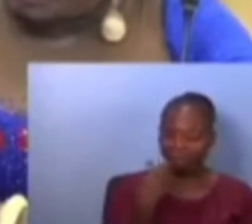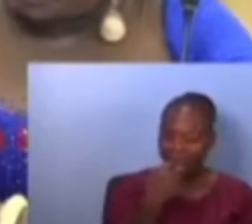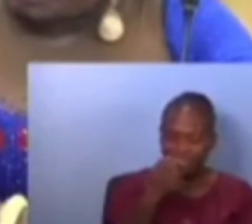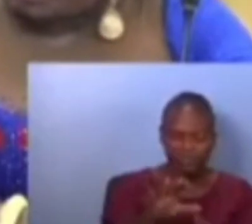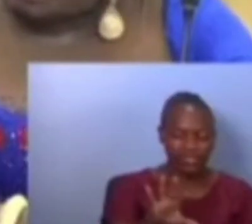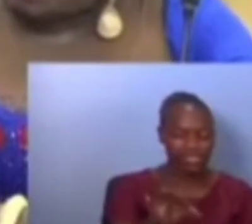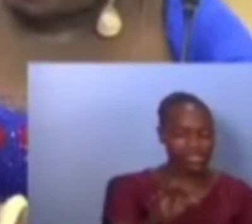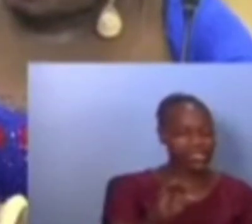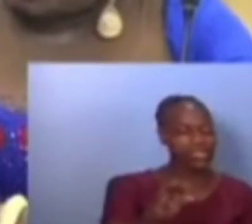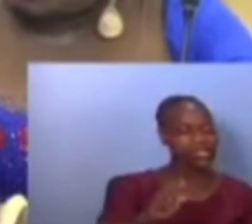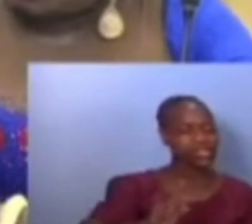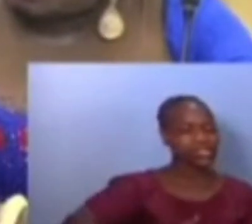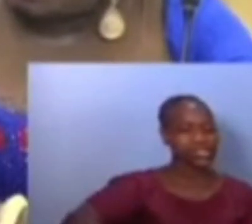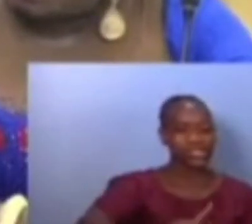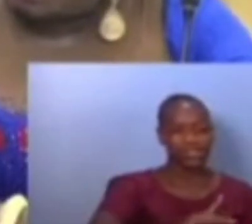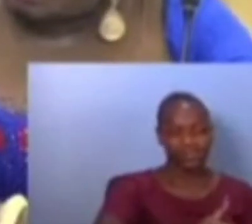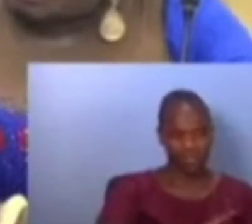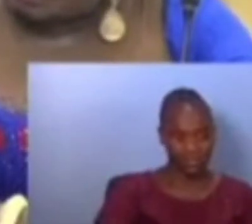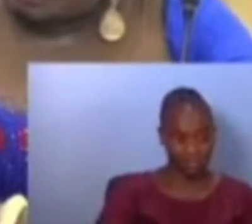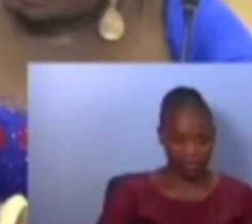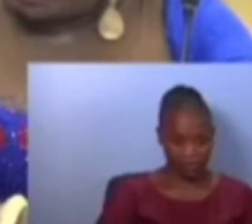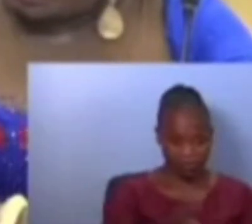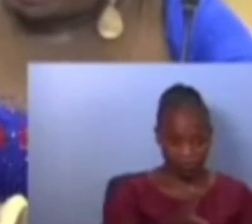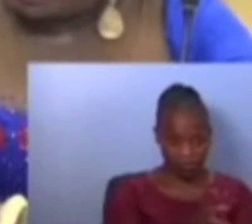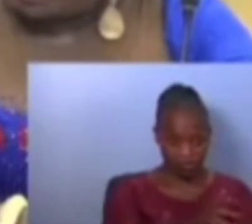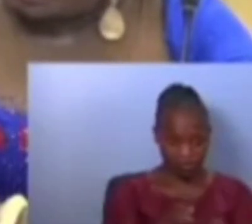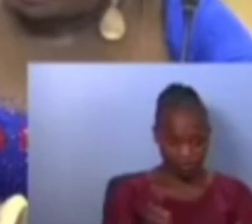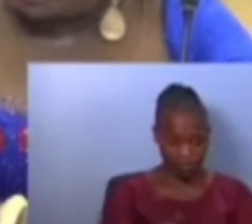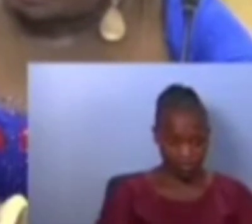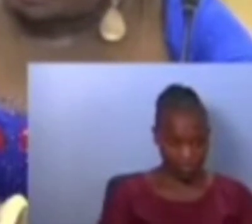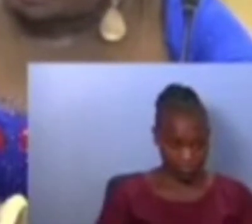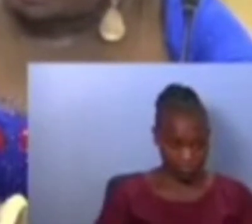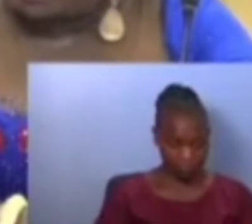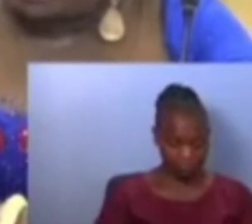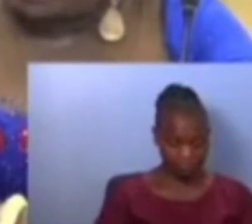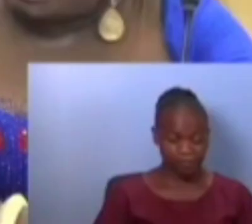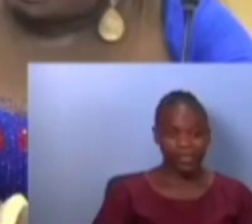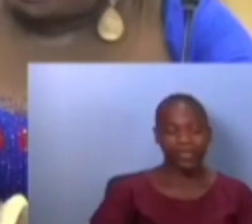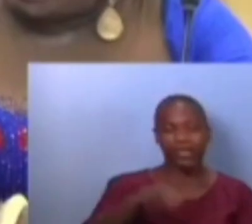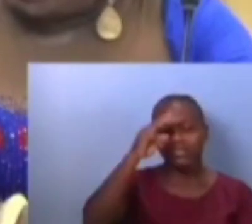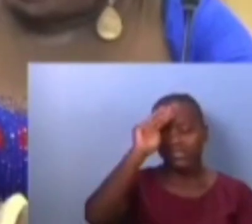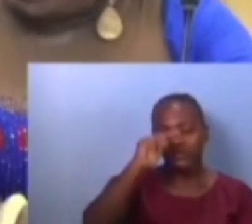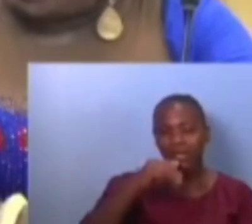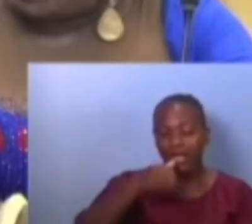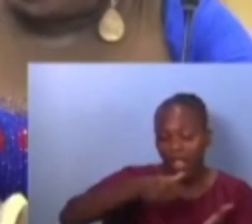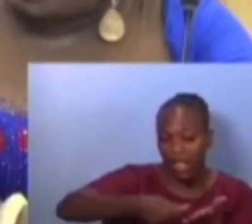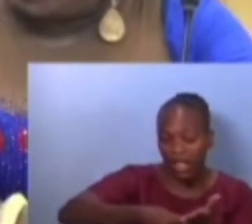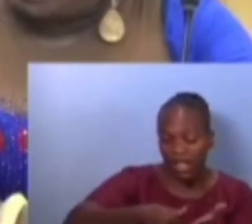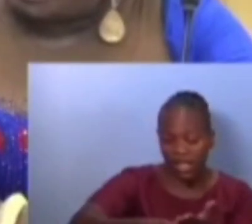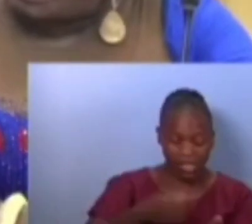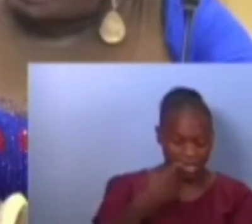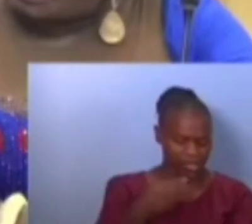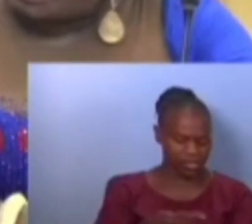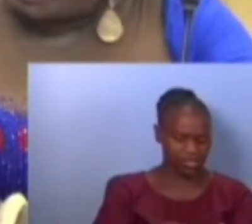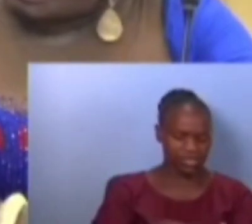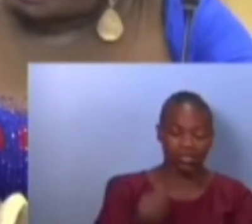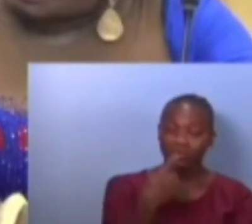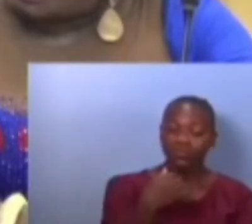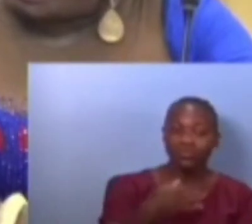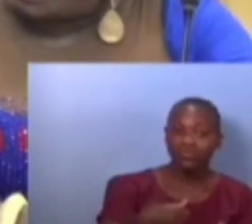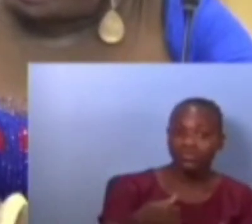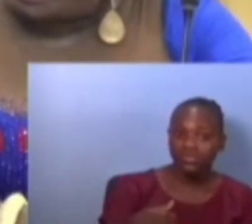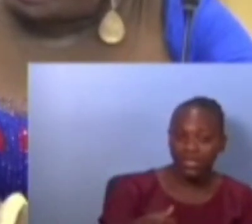4th Republic. Mr. Speaker, Mr. Chairman, this letter is signed